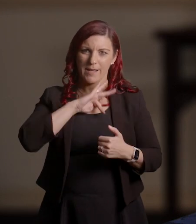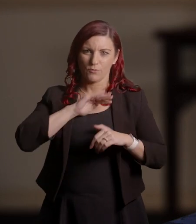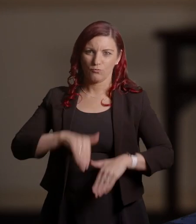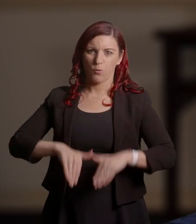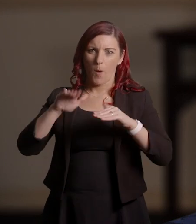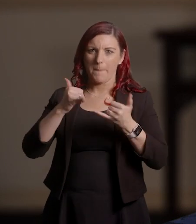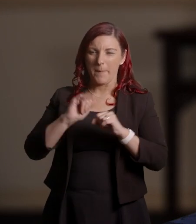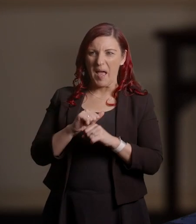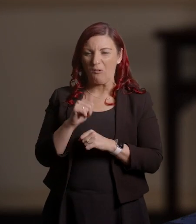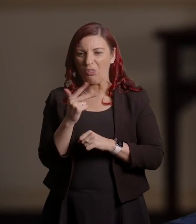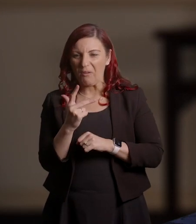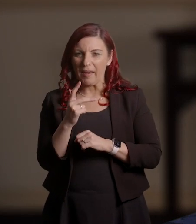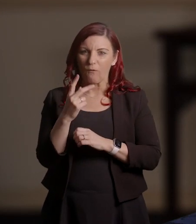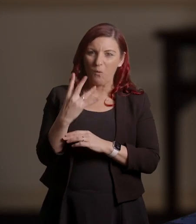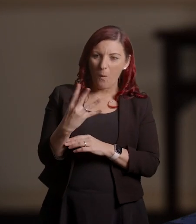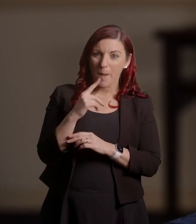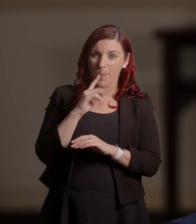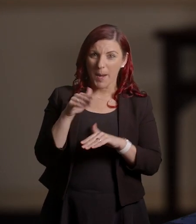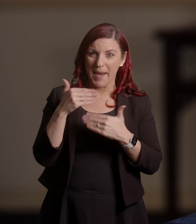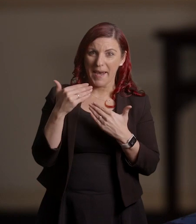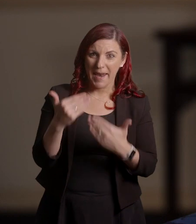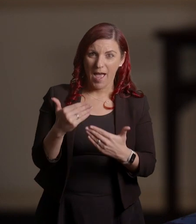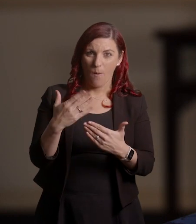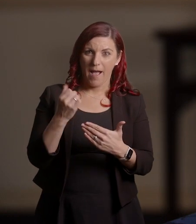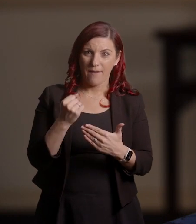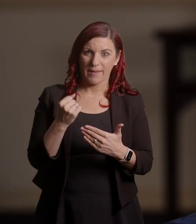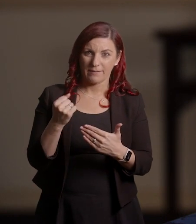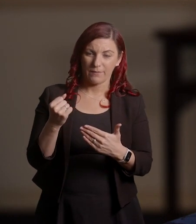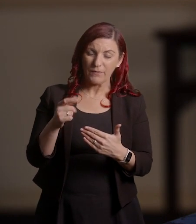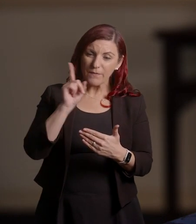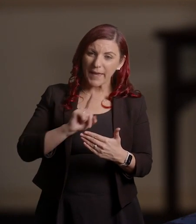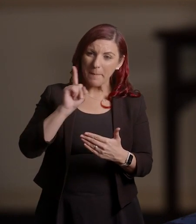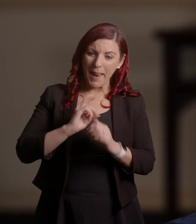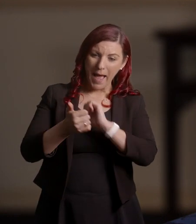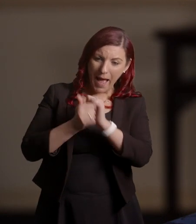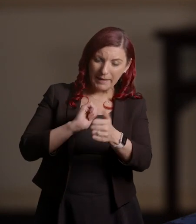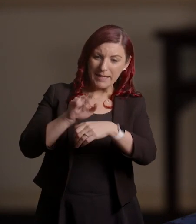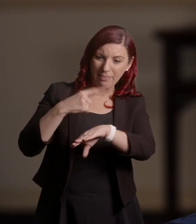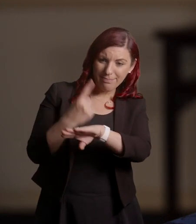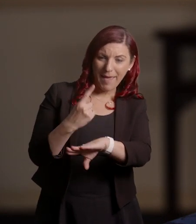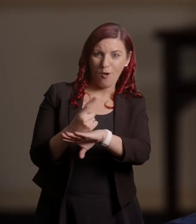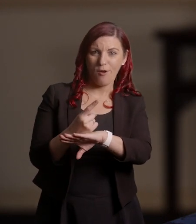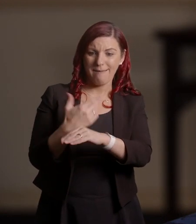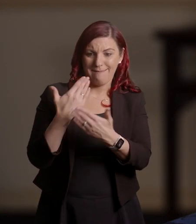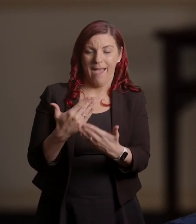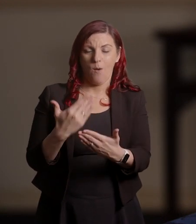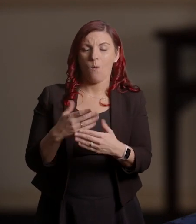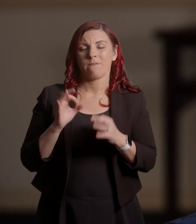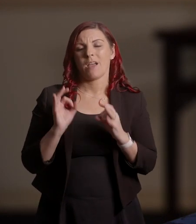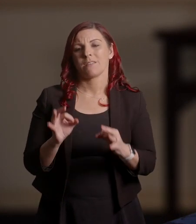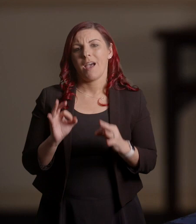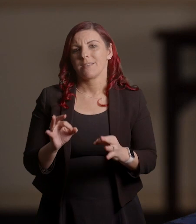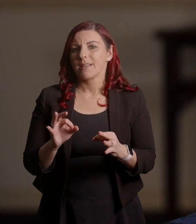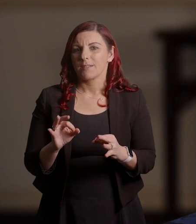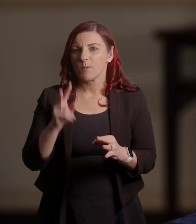up, you maybe had 3 or 4, but getting the sport out there and putting female athletes out there on that platform has been fantastic.